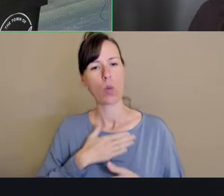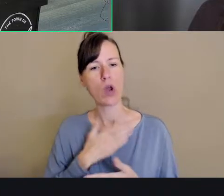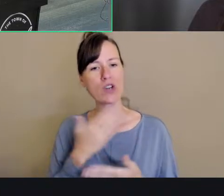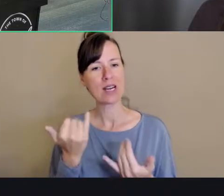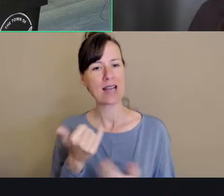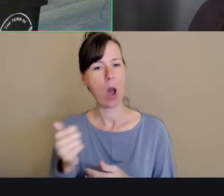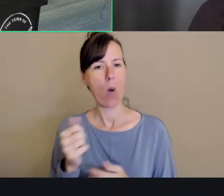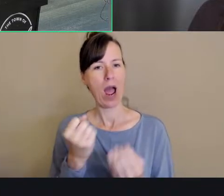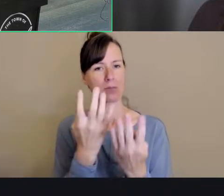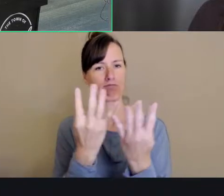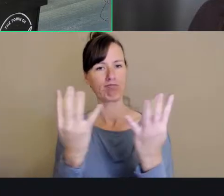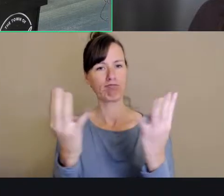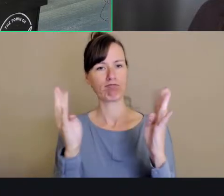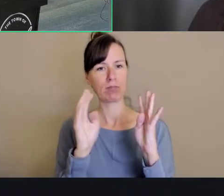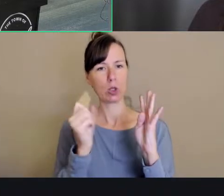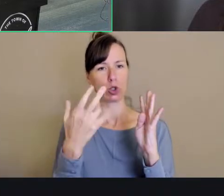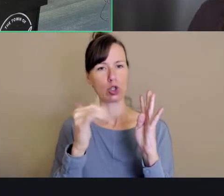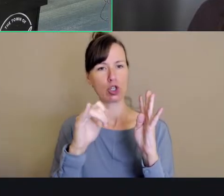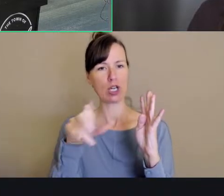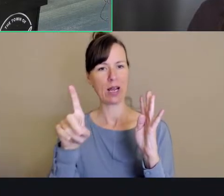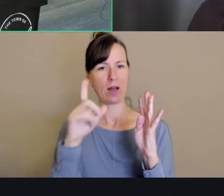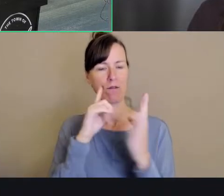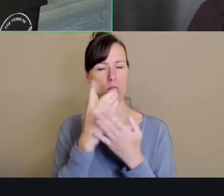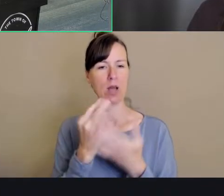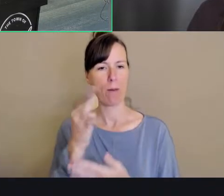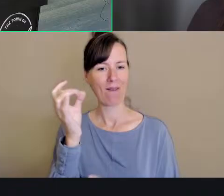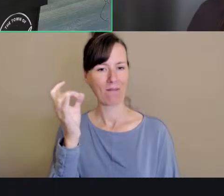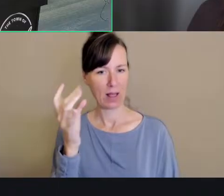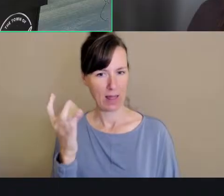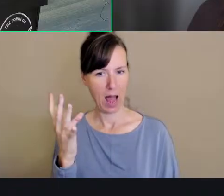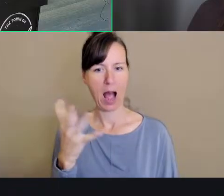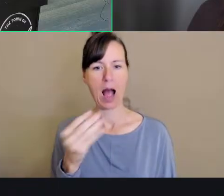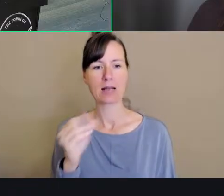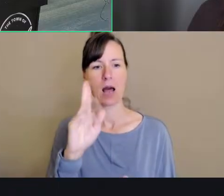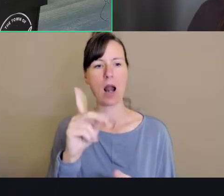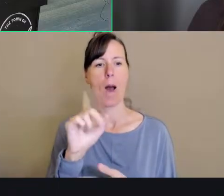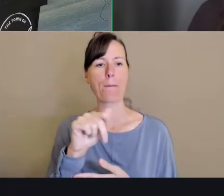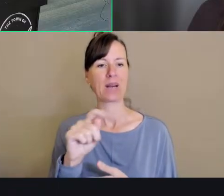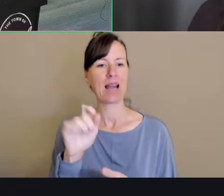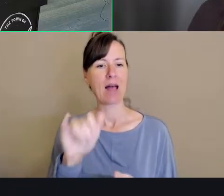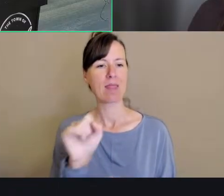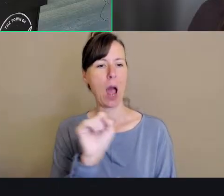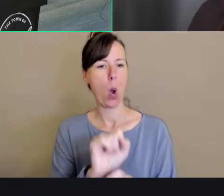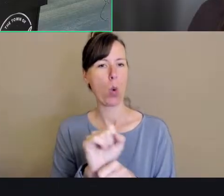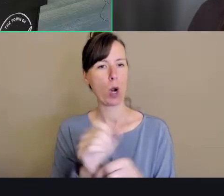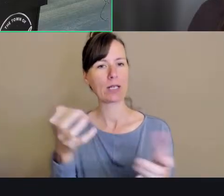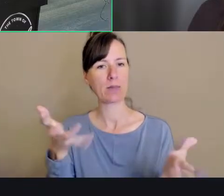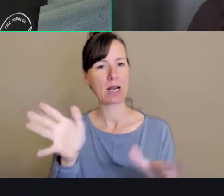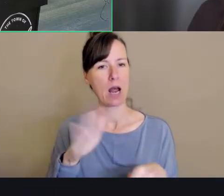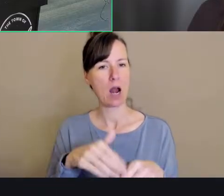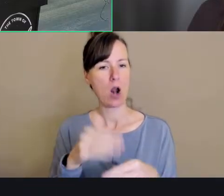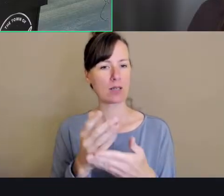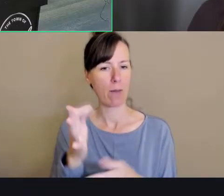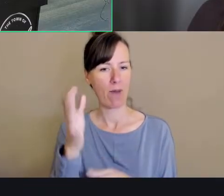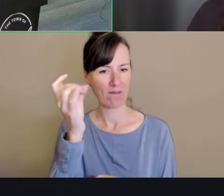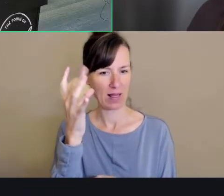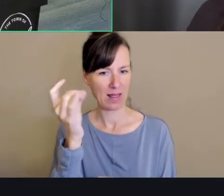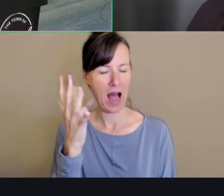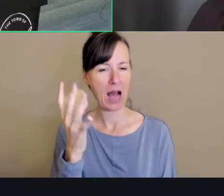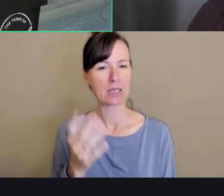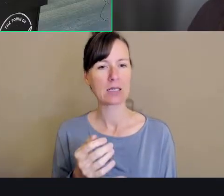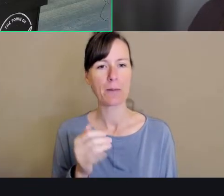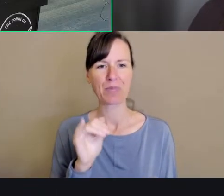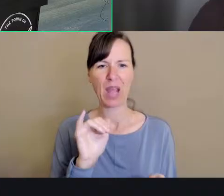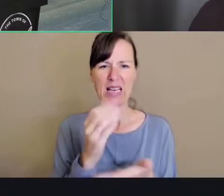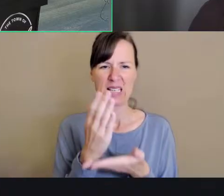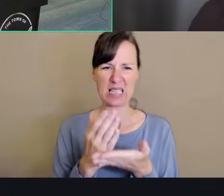lights, the update that there's work being done on some of the lights. There's a piece of information that came forward here that may reflect